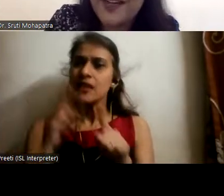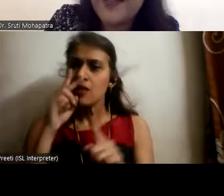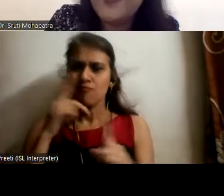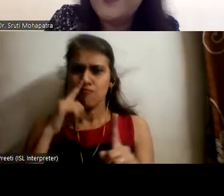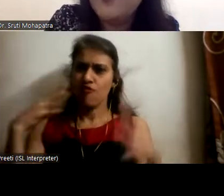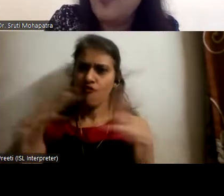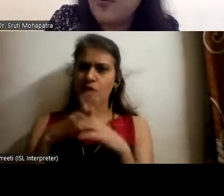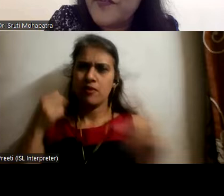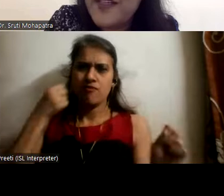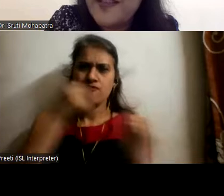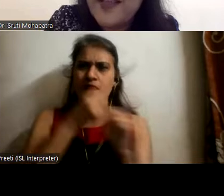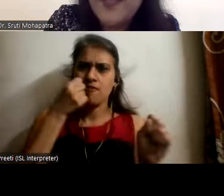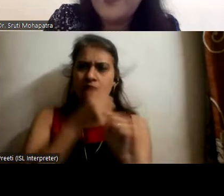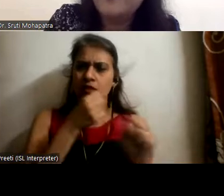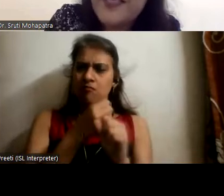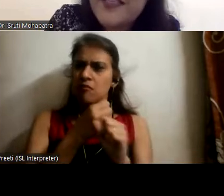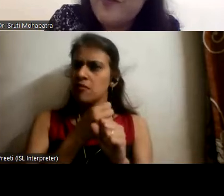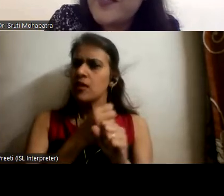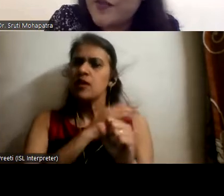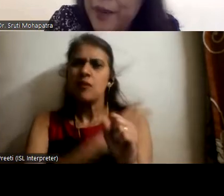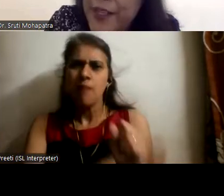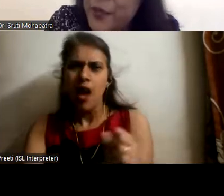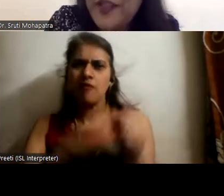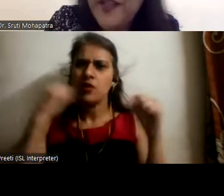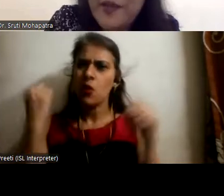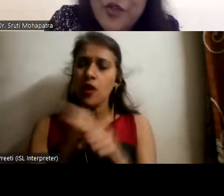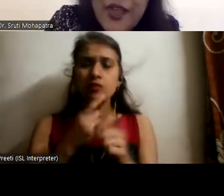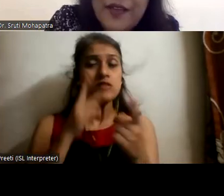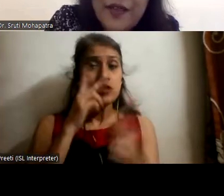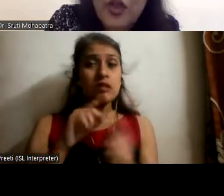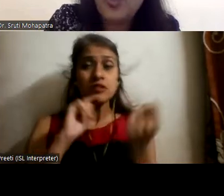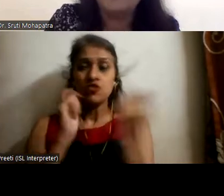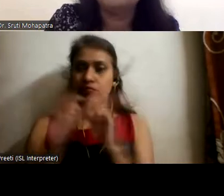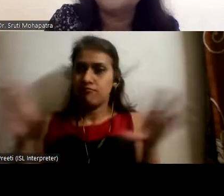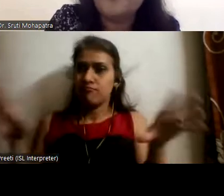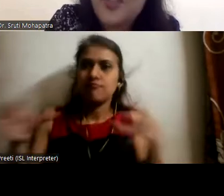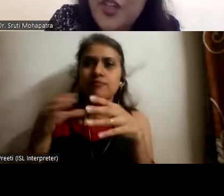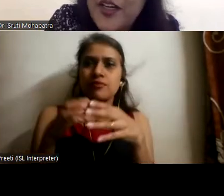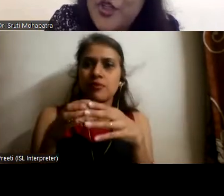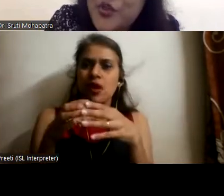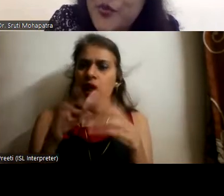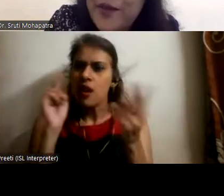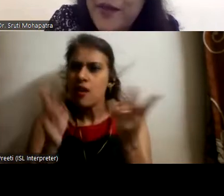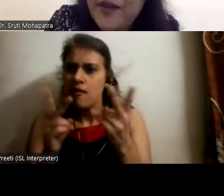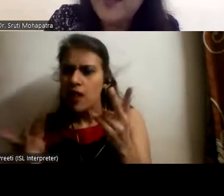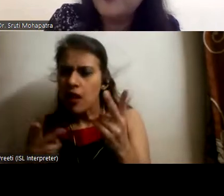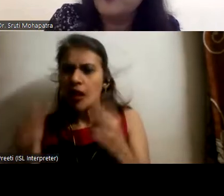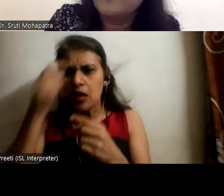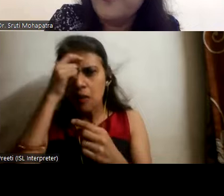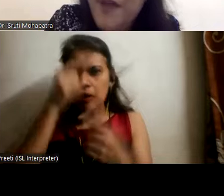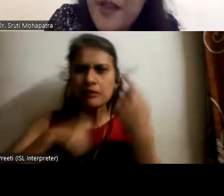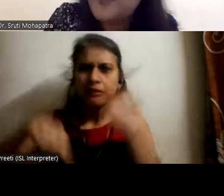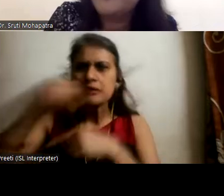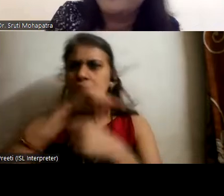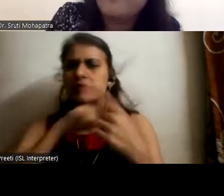movement started gaining a lot of strength, and Beijing was the place where they came together. A lot of structural issues were met, a lot